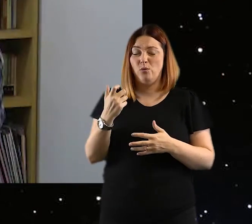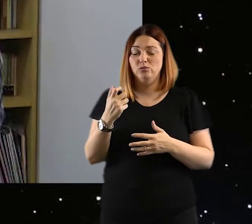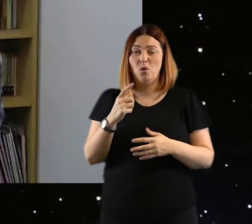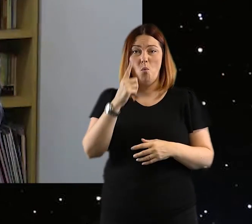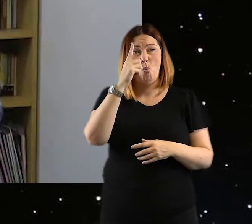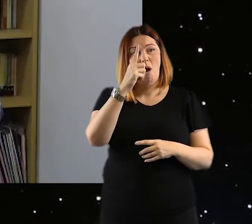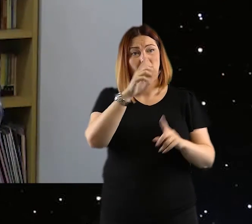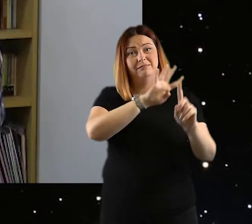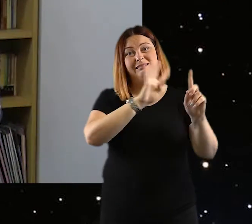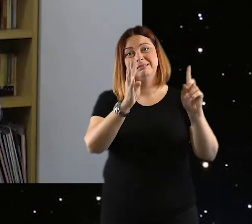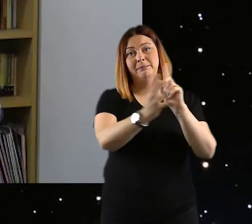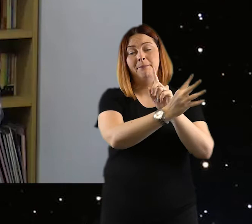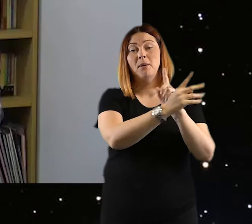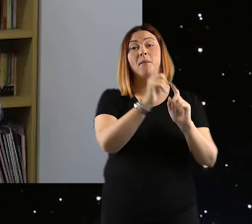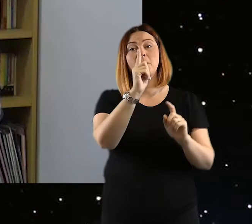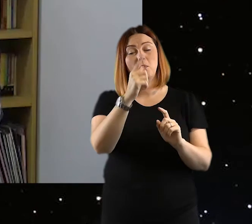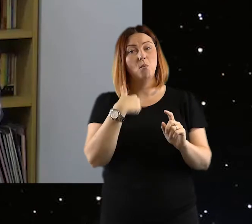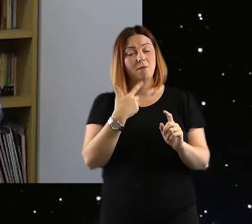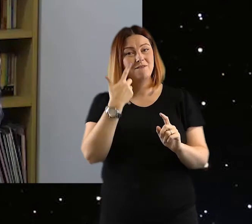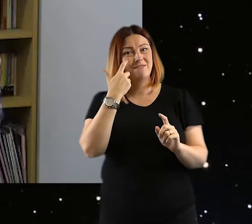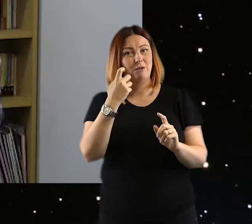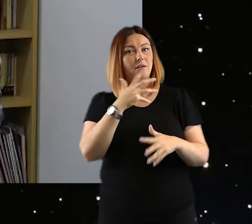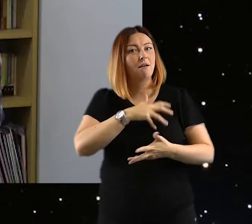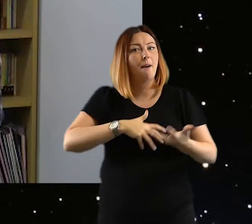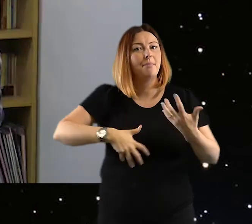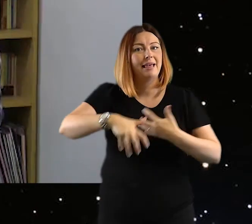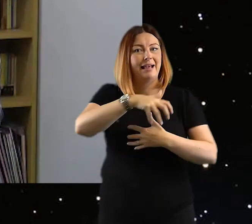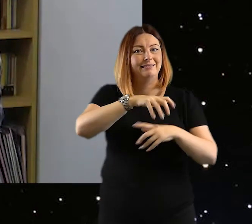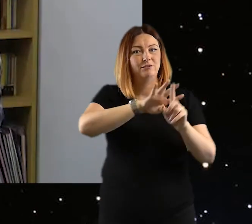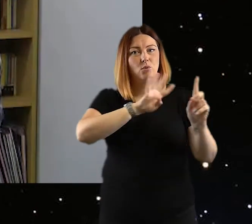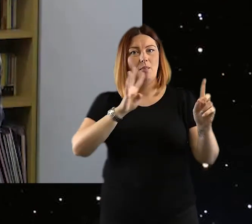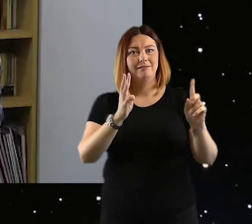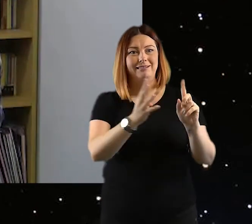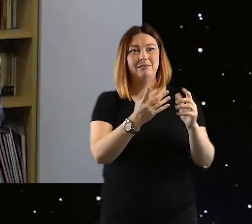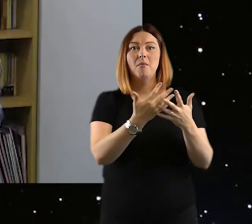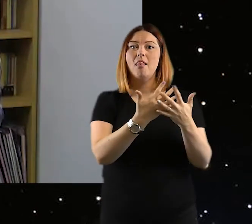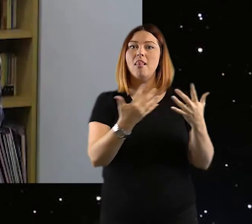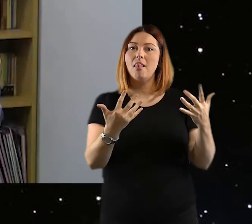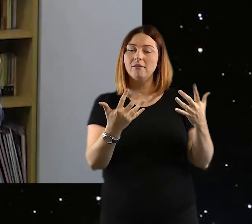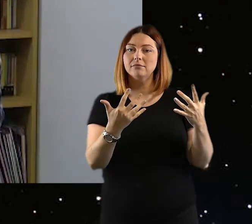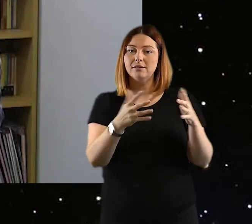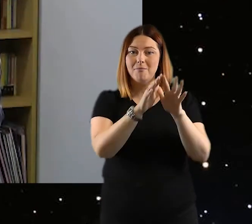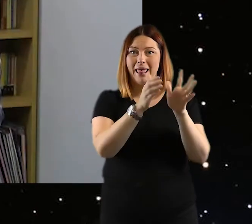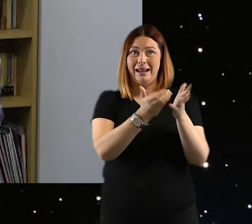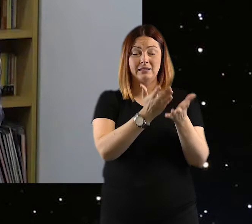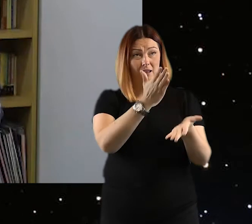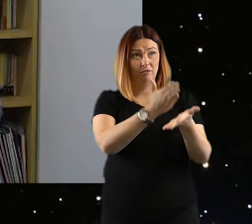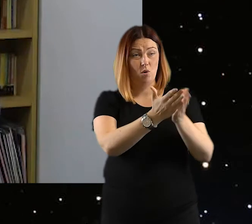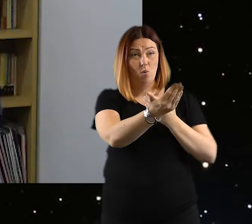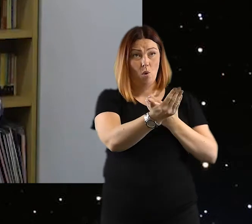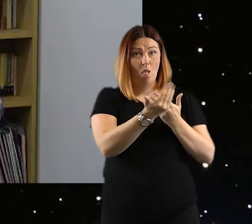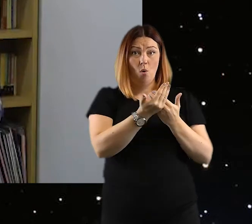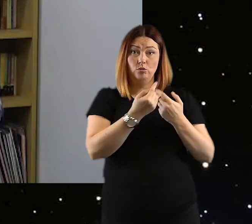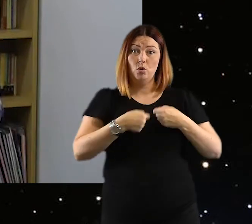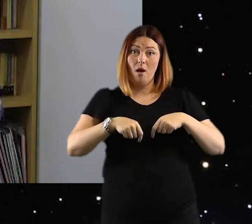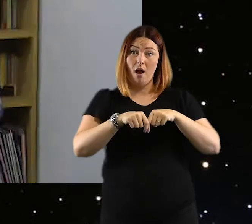the fact that we found this one individual system, but the fact that we have found a complicated solar system with lots of terrestrial planets so